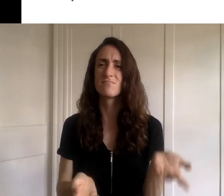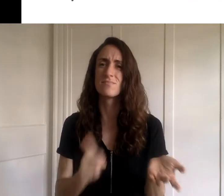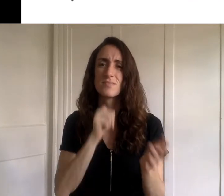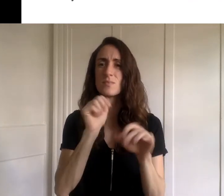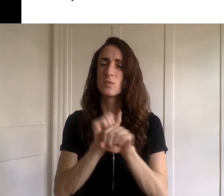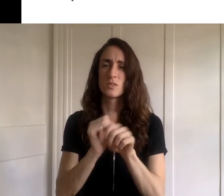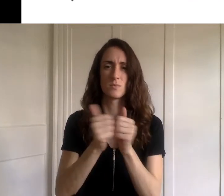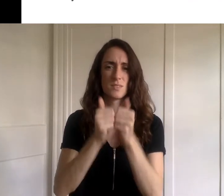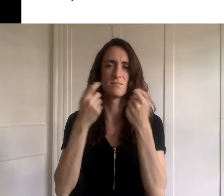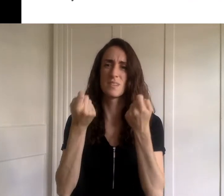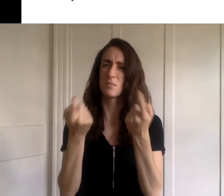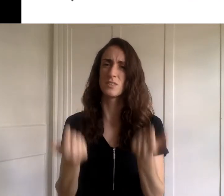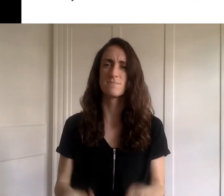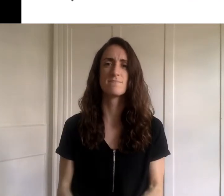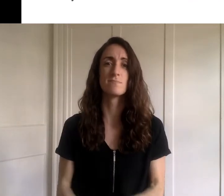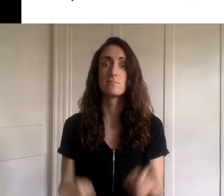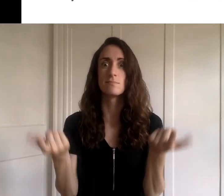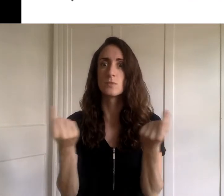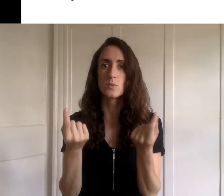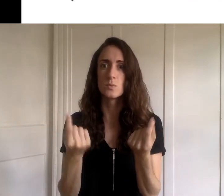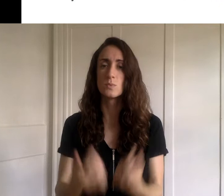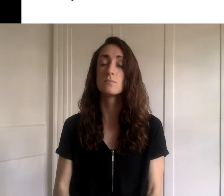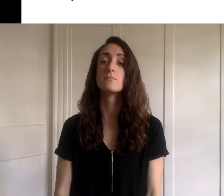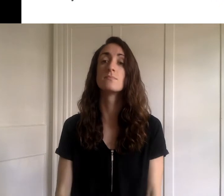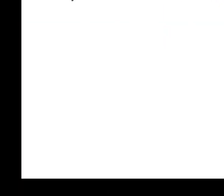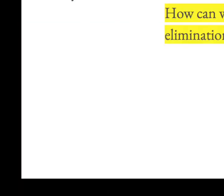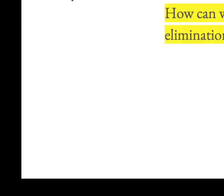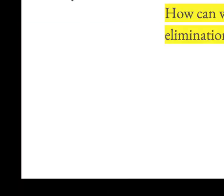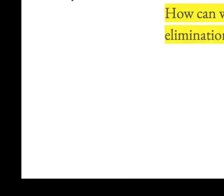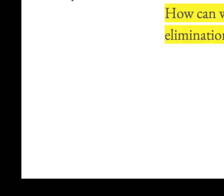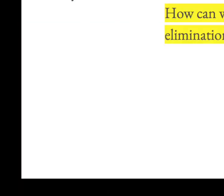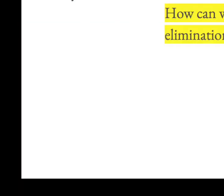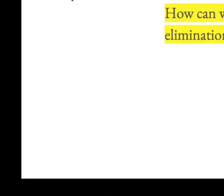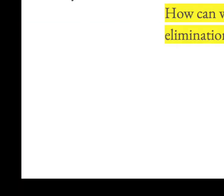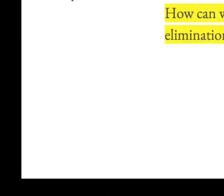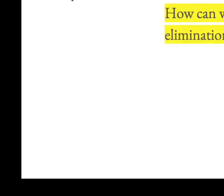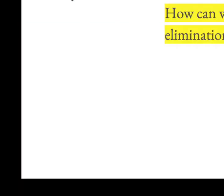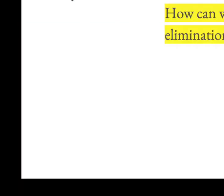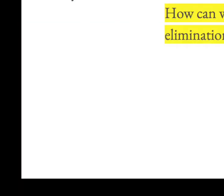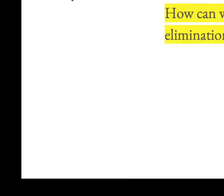So elimination isn't a good choice either. So what does that leave us with?